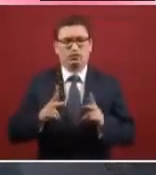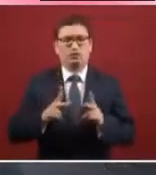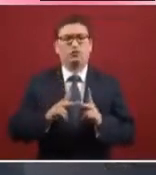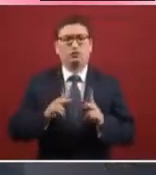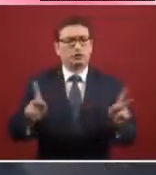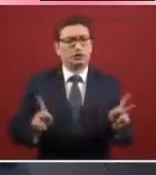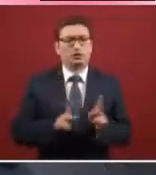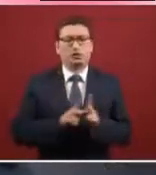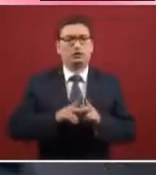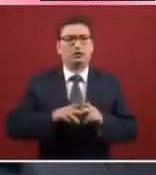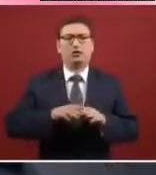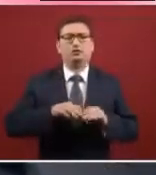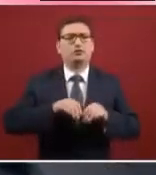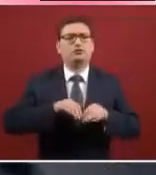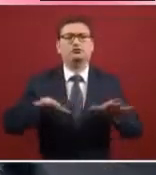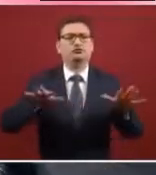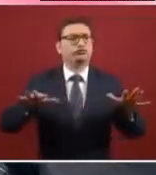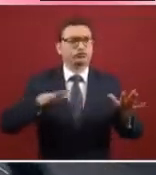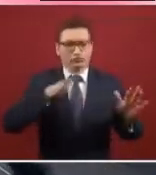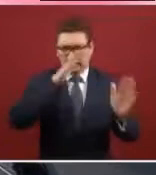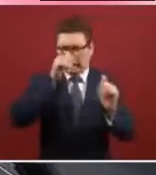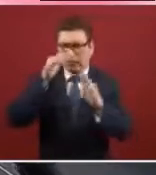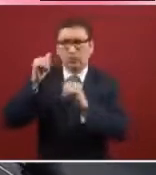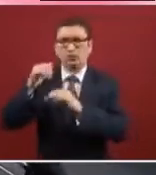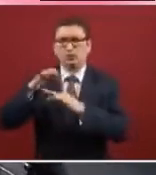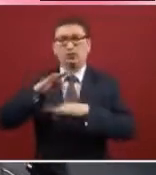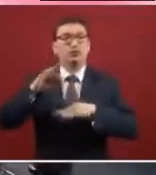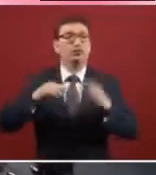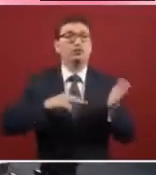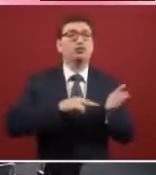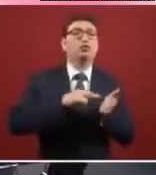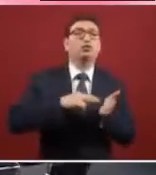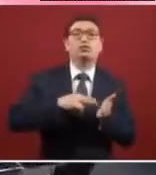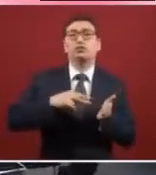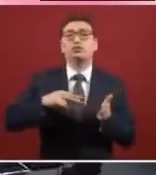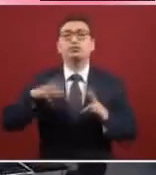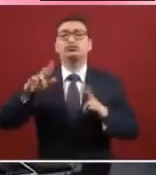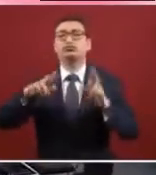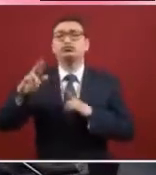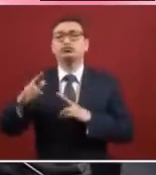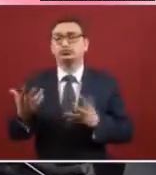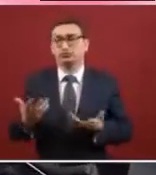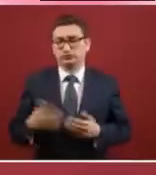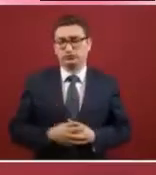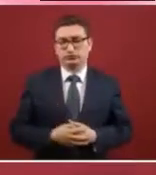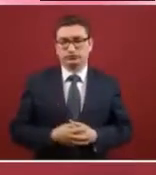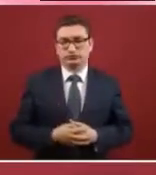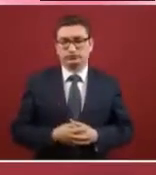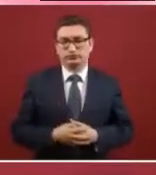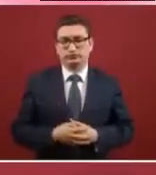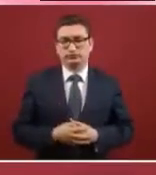1994. Se tomó el acuerdo a mano alzada. We made the agreement, raised hands.